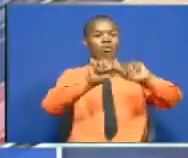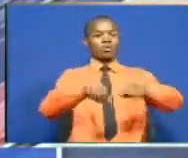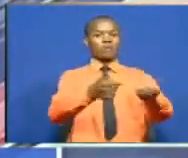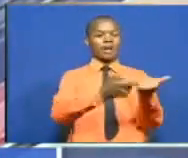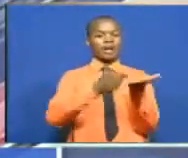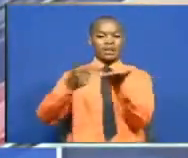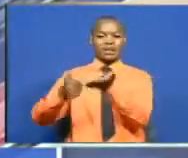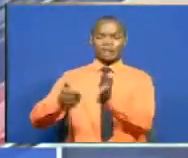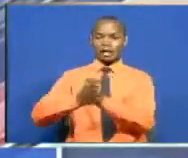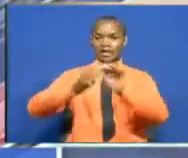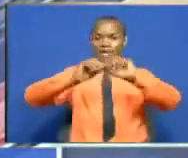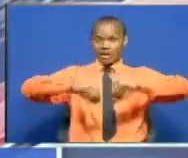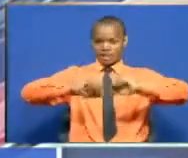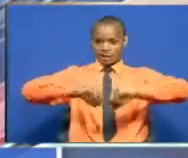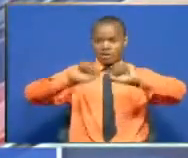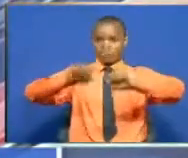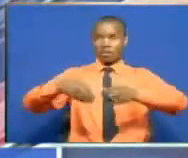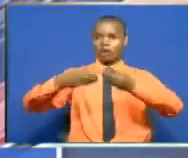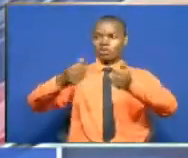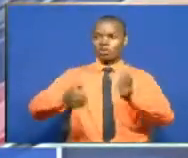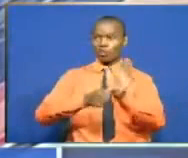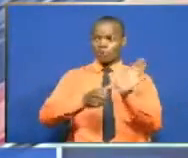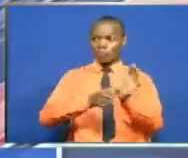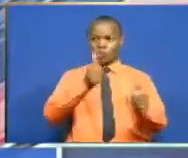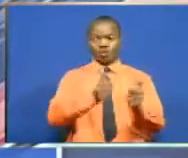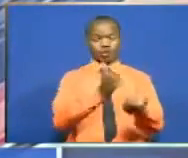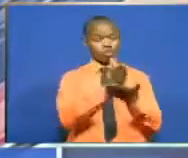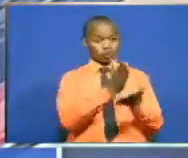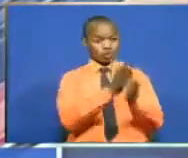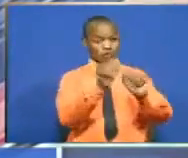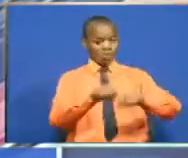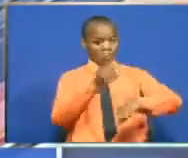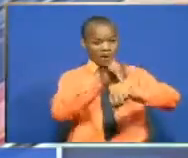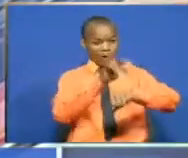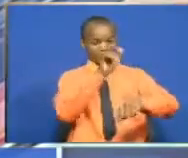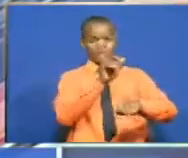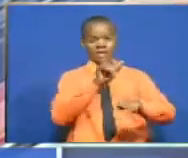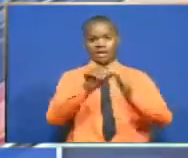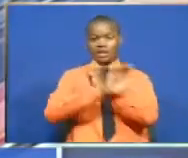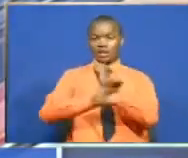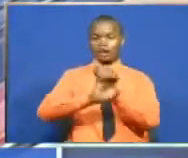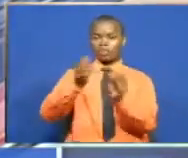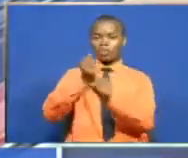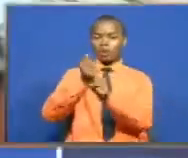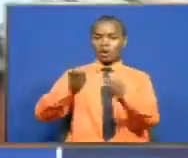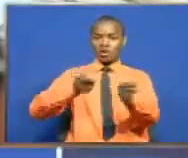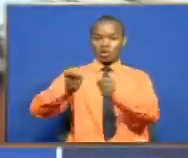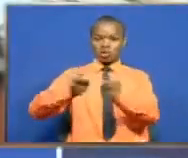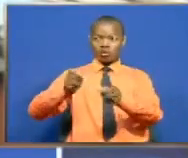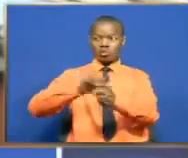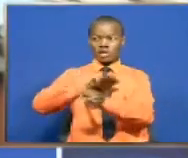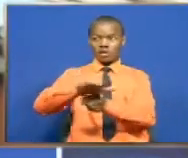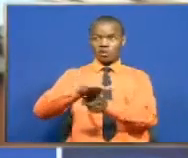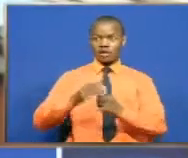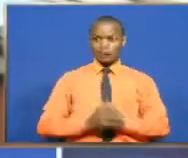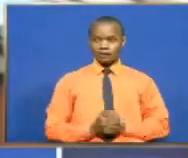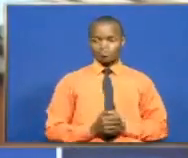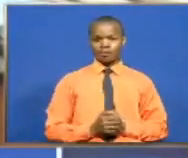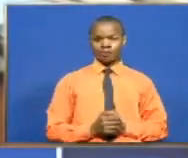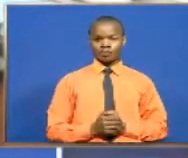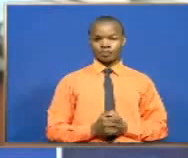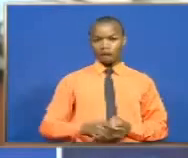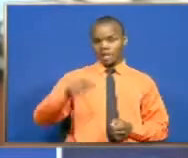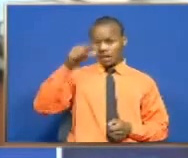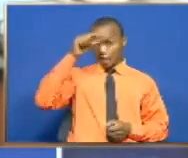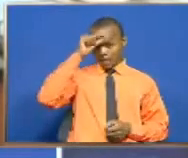health crisis, which he says could hamper the country's efforts to manage the COVID-19 pandemic. Busia County